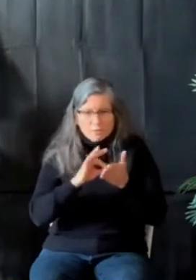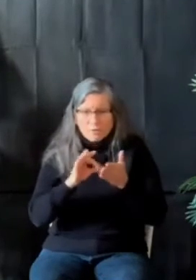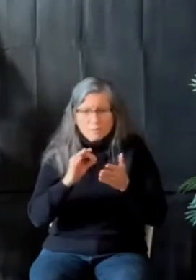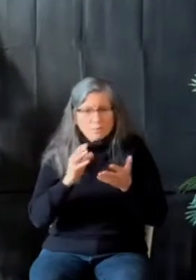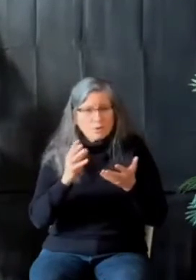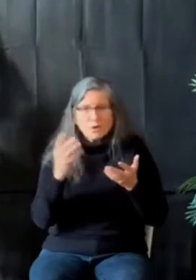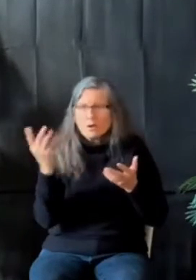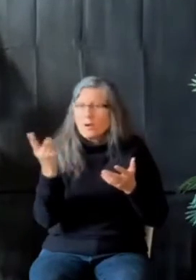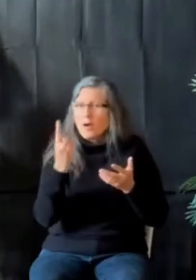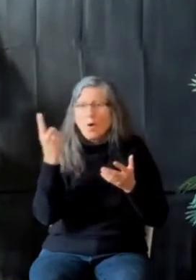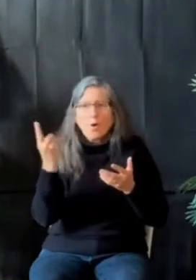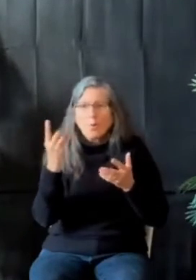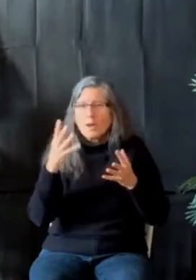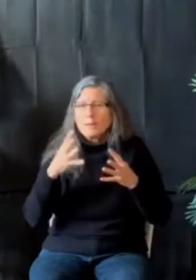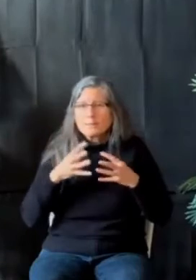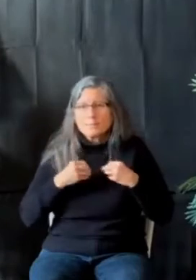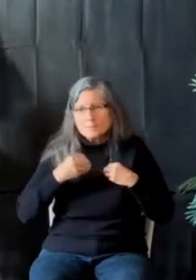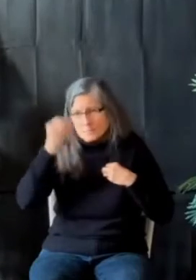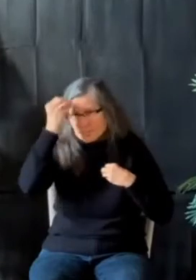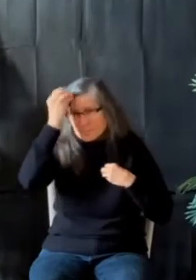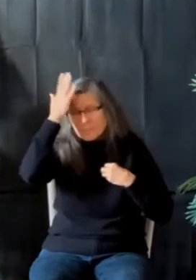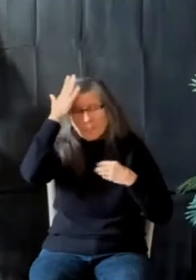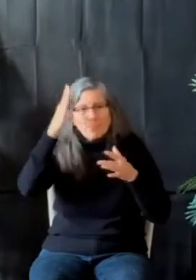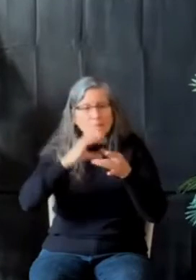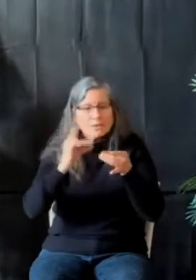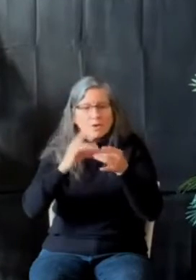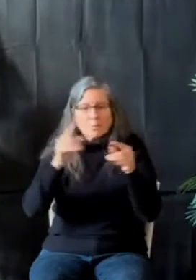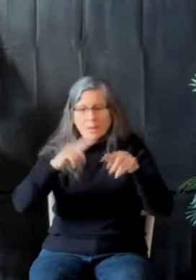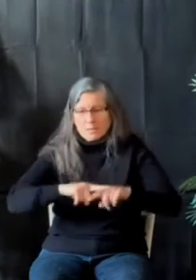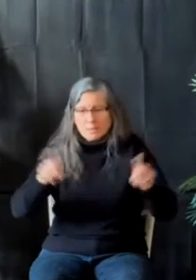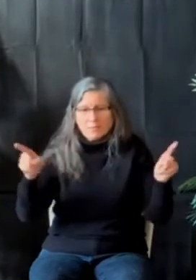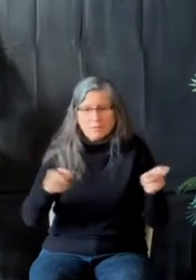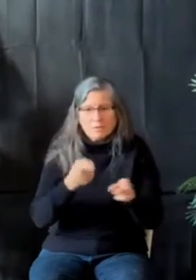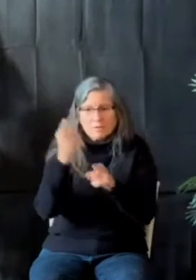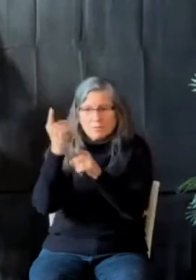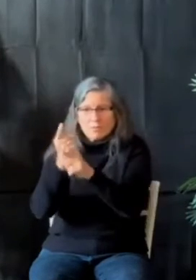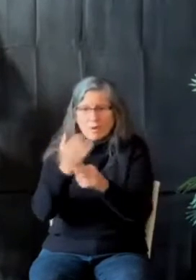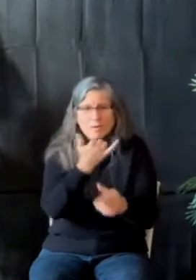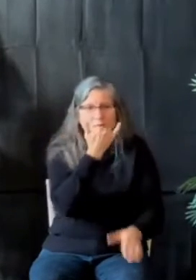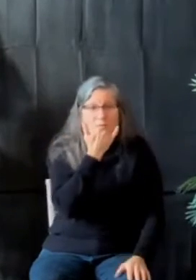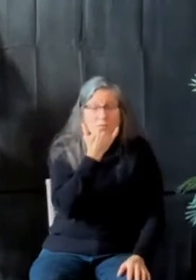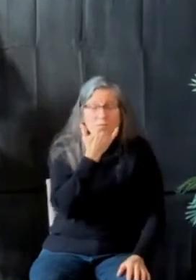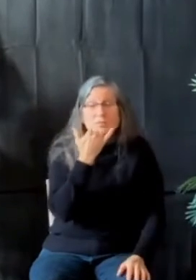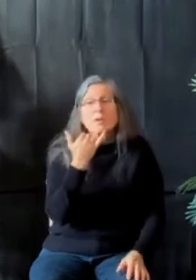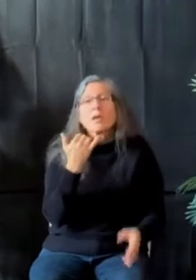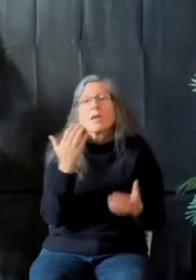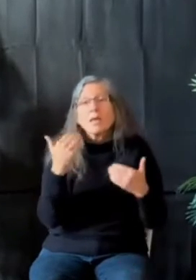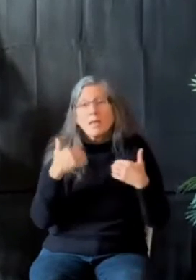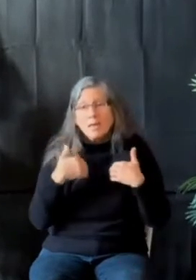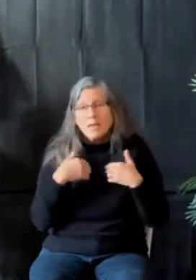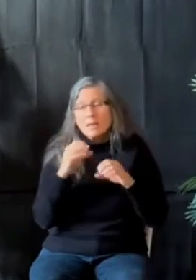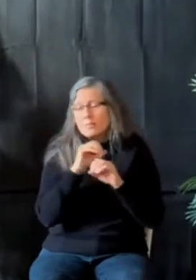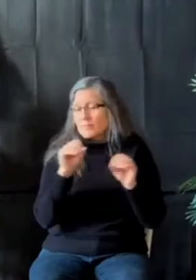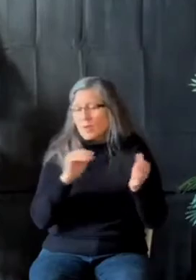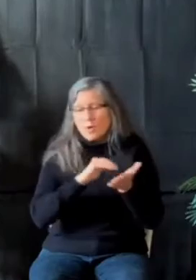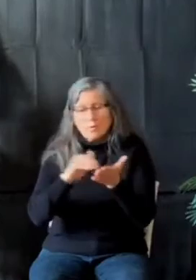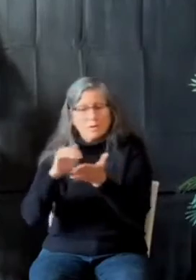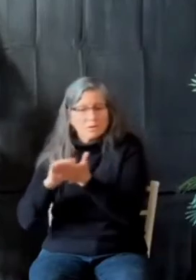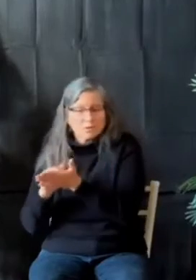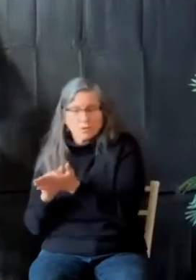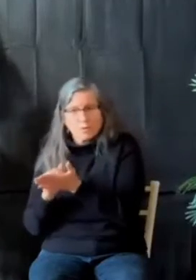there. And you've been taught the difference between what is right and wrong, and you now have no